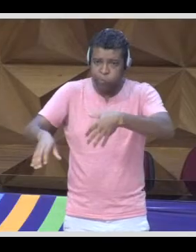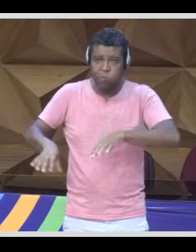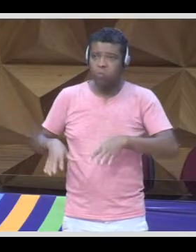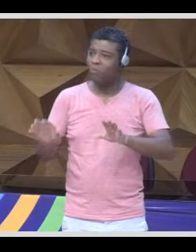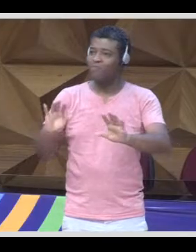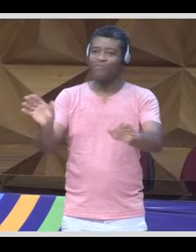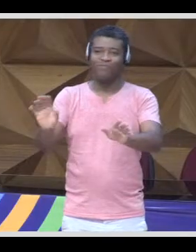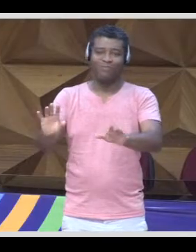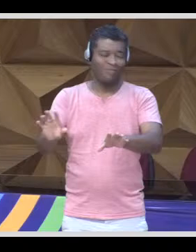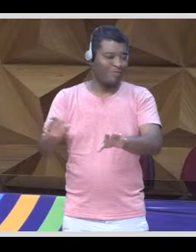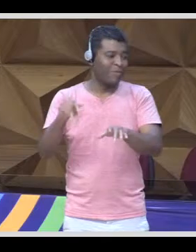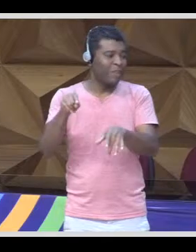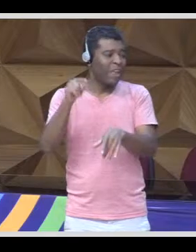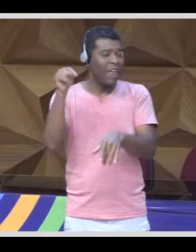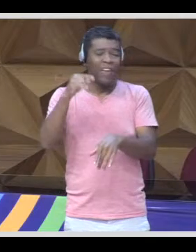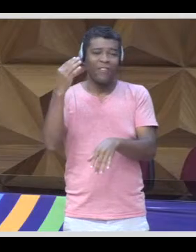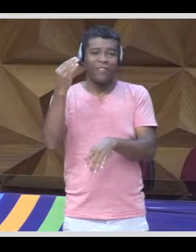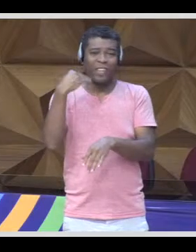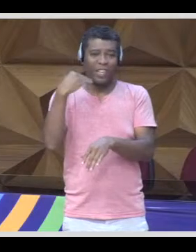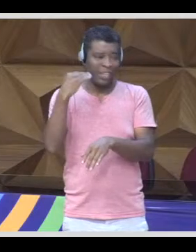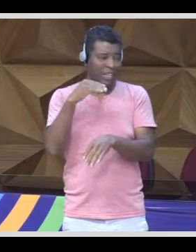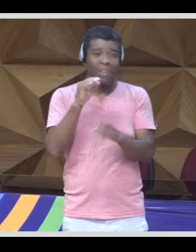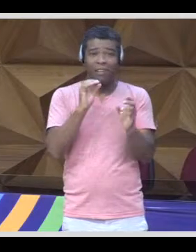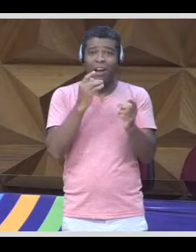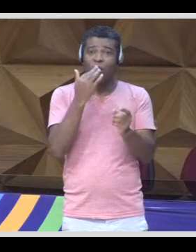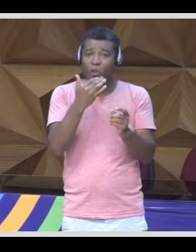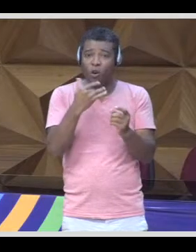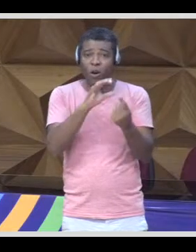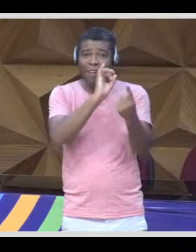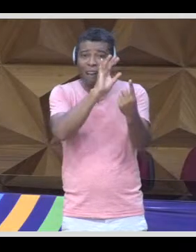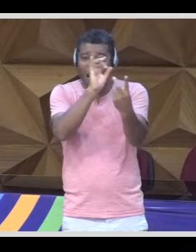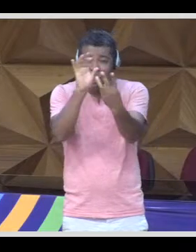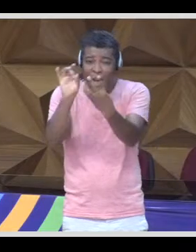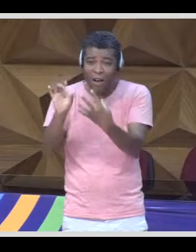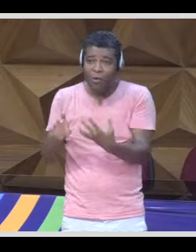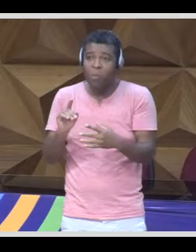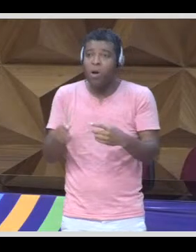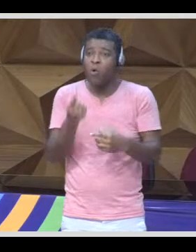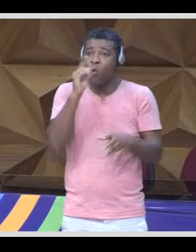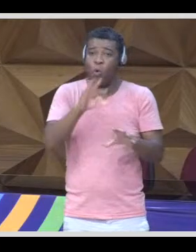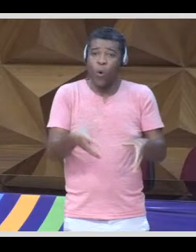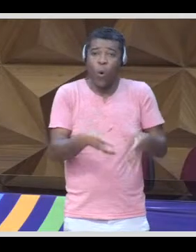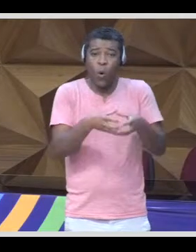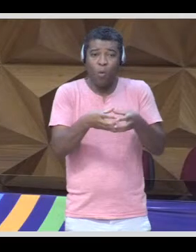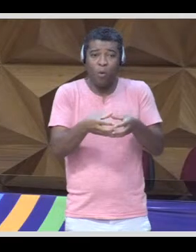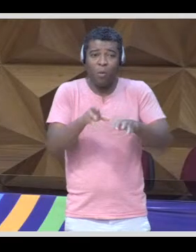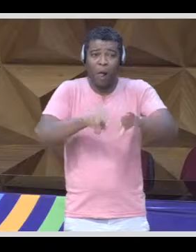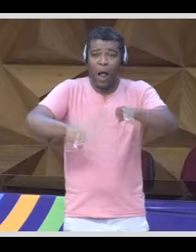many edges here that are noisy. And so we wanted to get rid of them. We wanted to